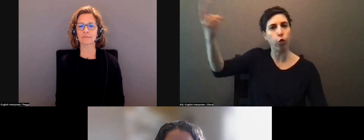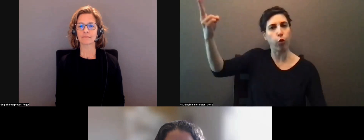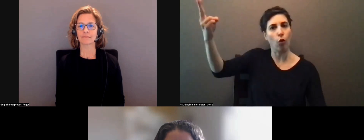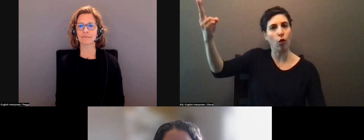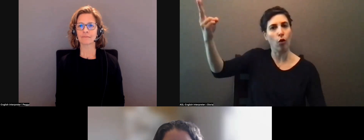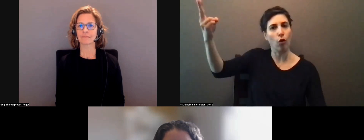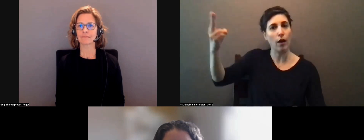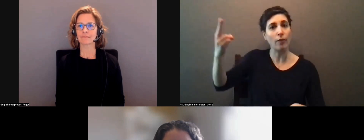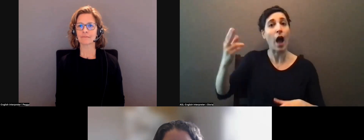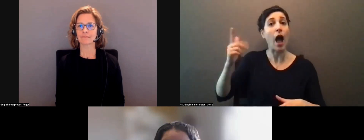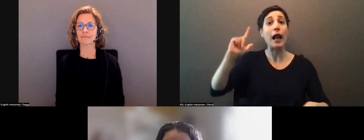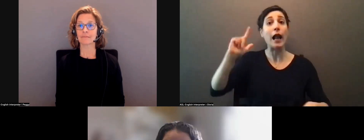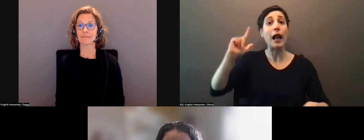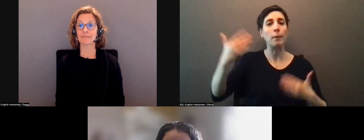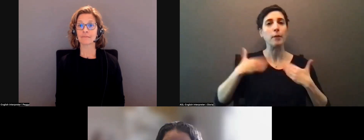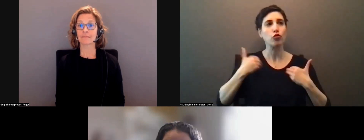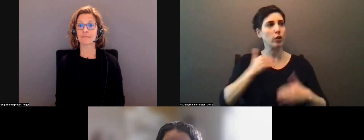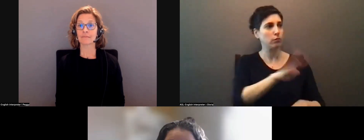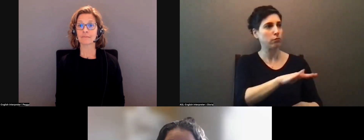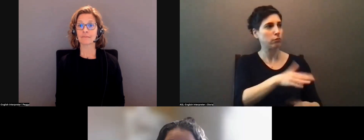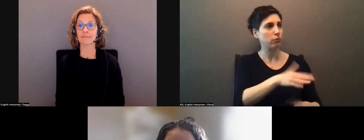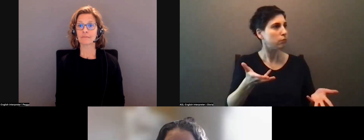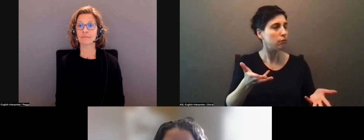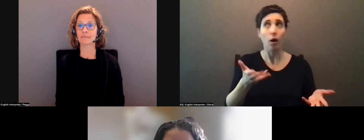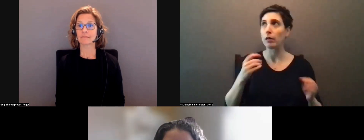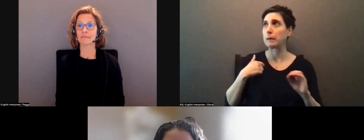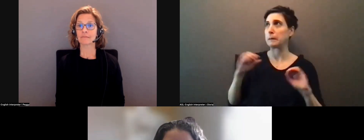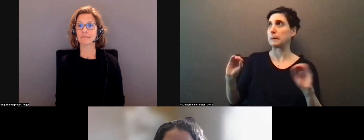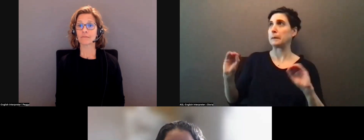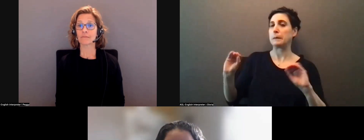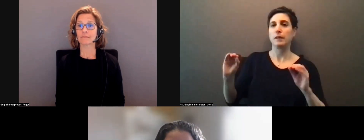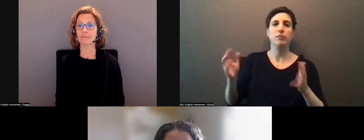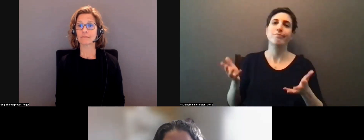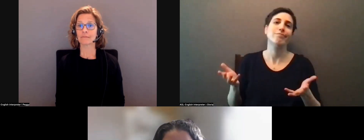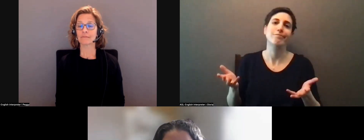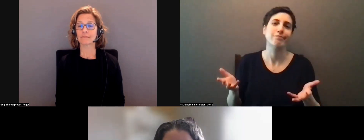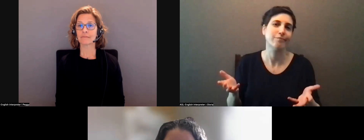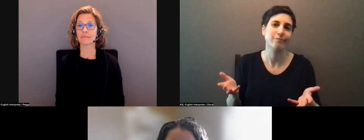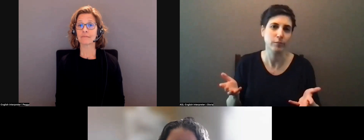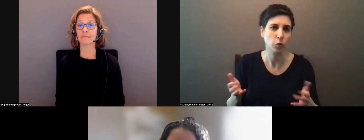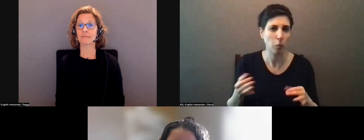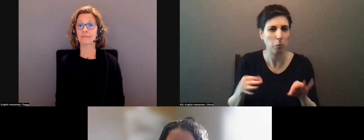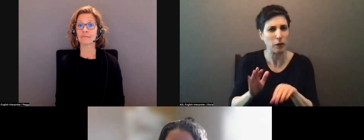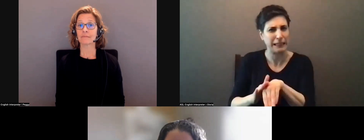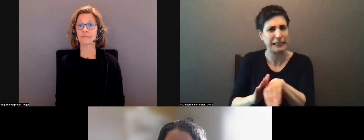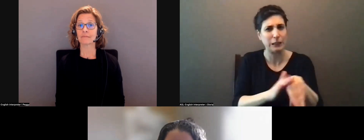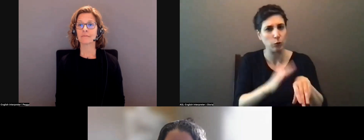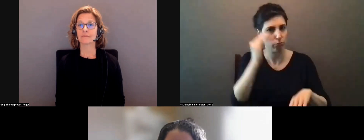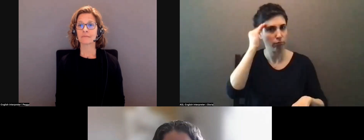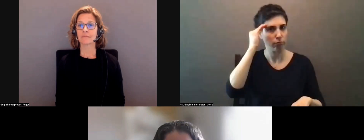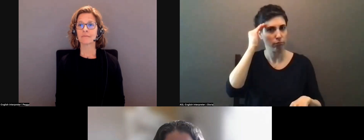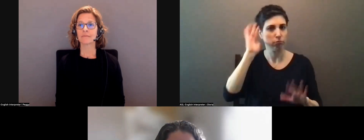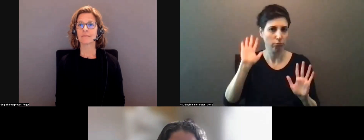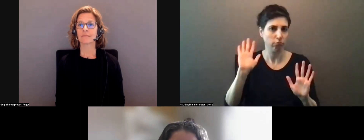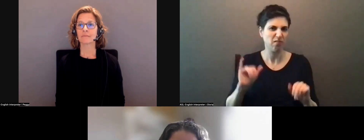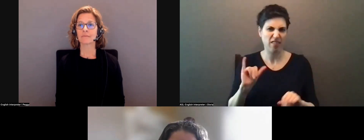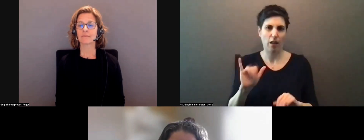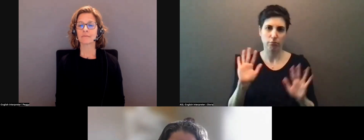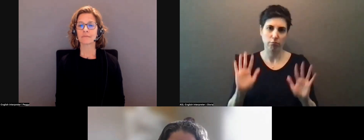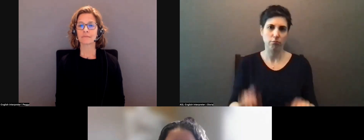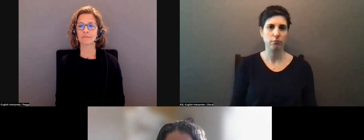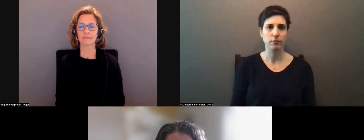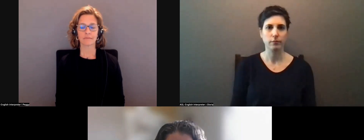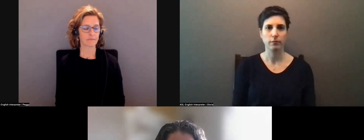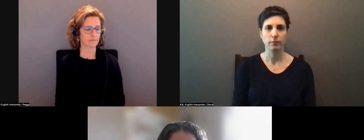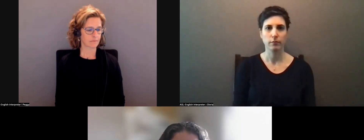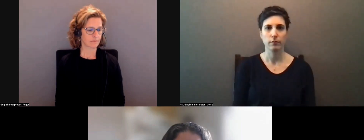files? And I have to say they're out there somewhere in the abyss. Right. That's great. And yeah, thanks for clarifying that.